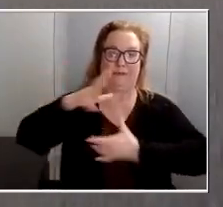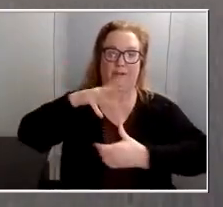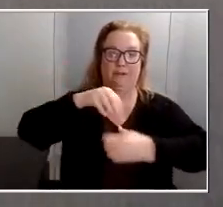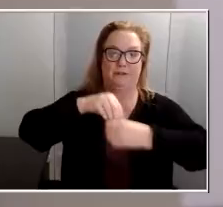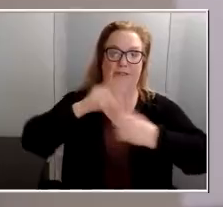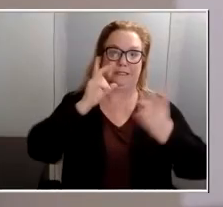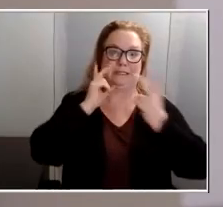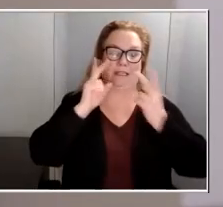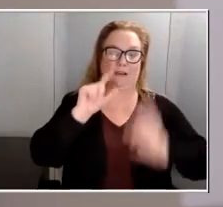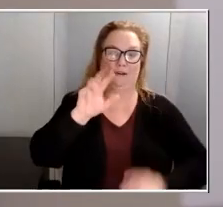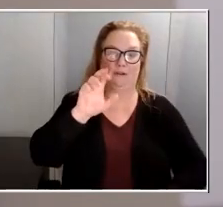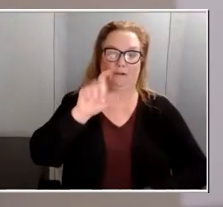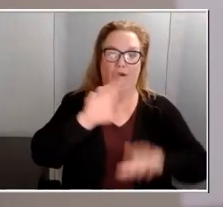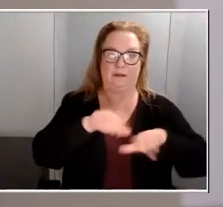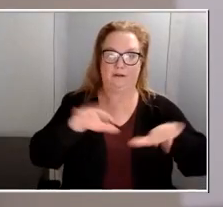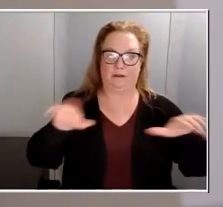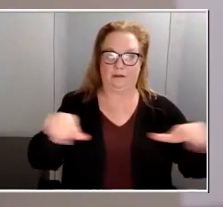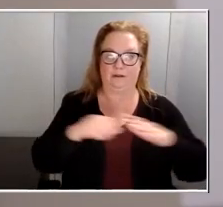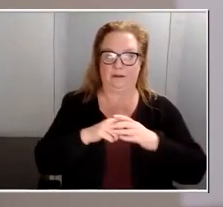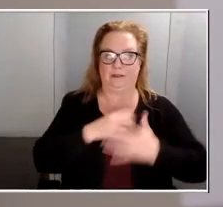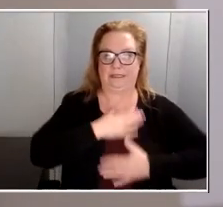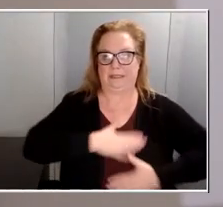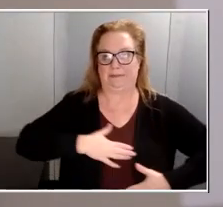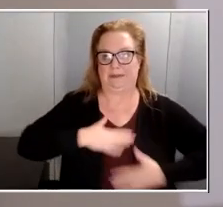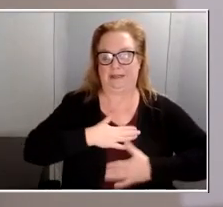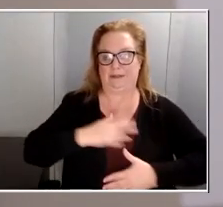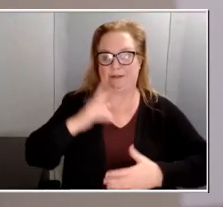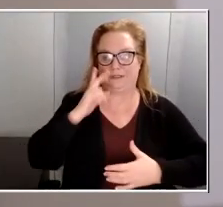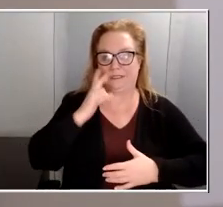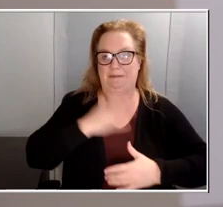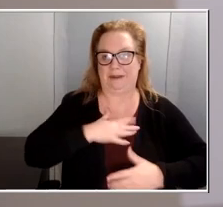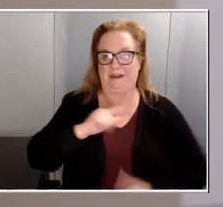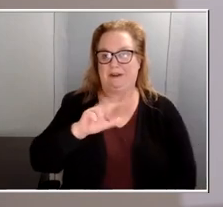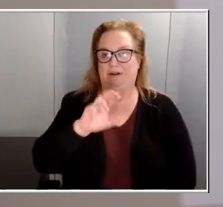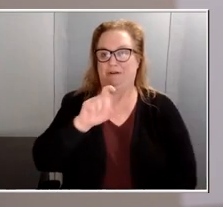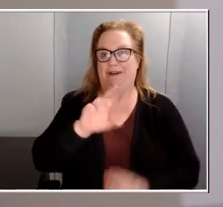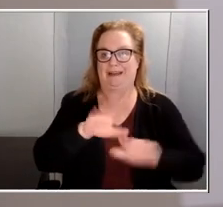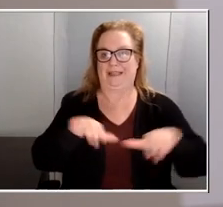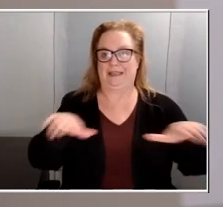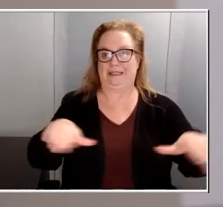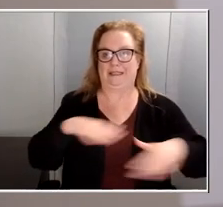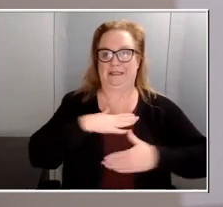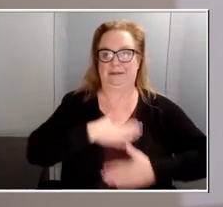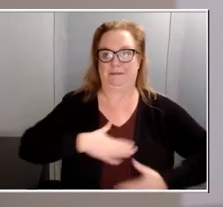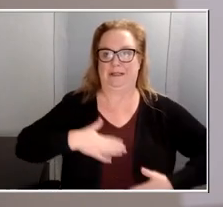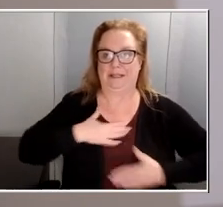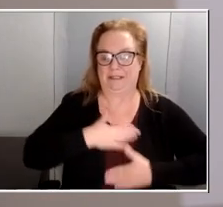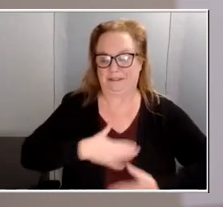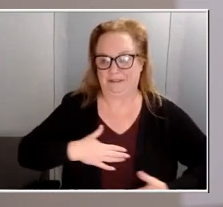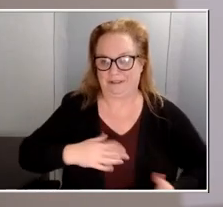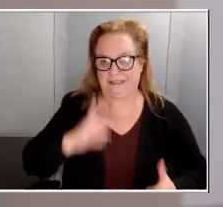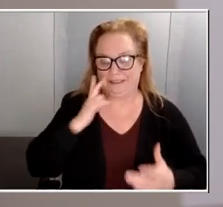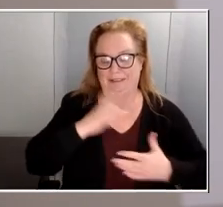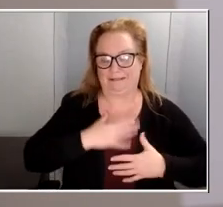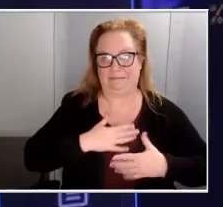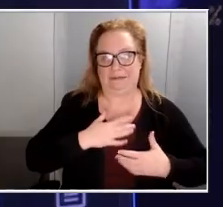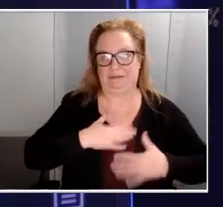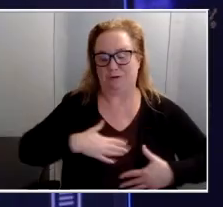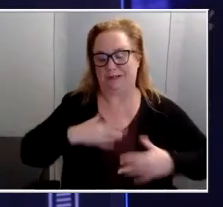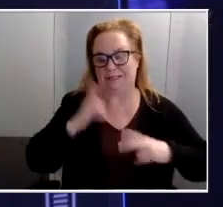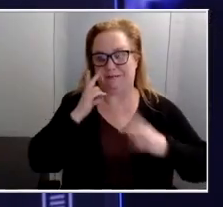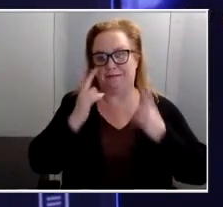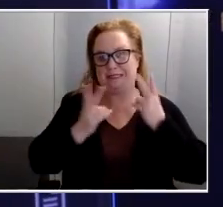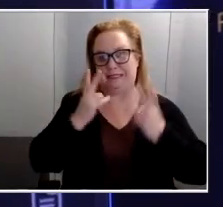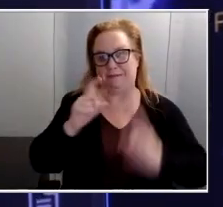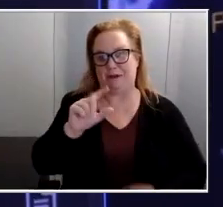those grandchildren. Always a pleasure to see the grandkids. This is the greatest, the joy in our lives right now.